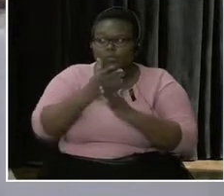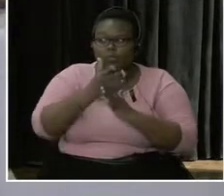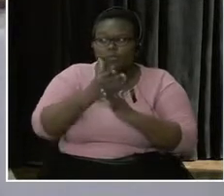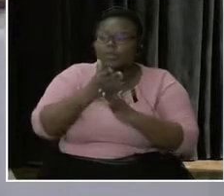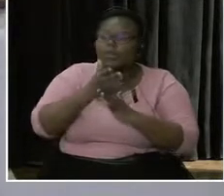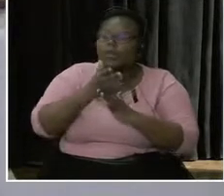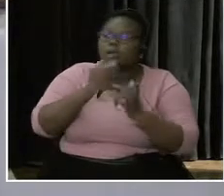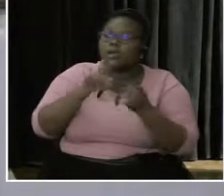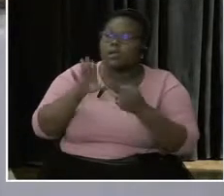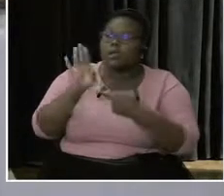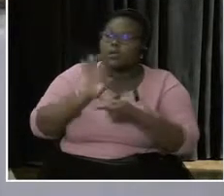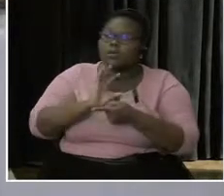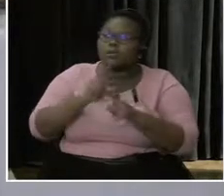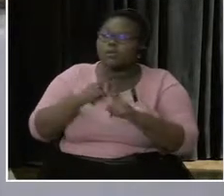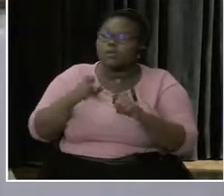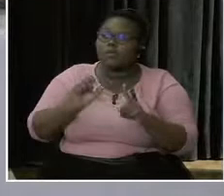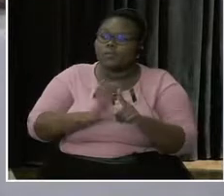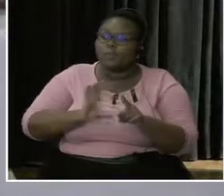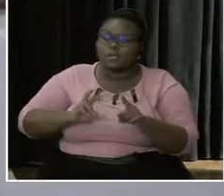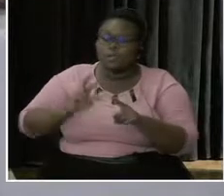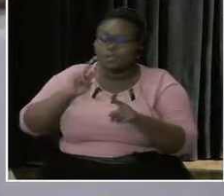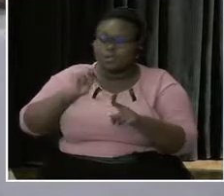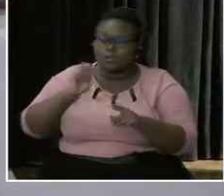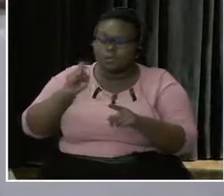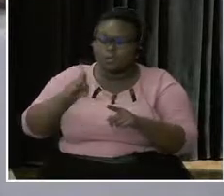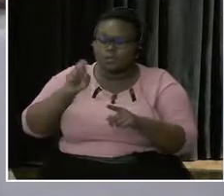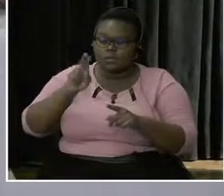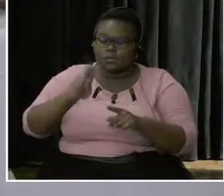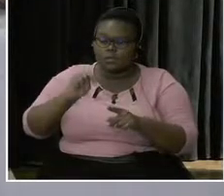There's a hand from Councillor Nxumalo.